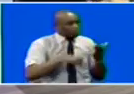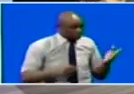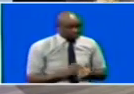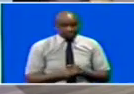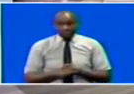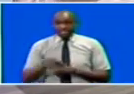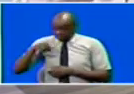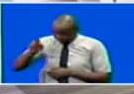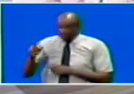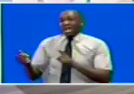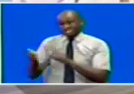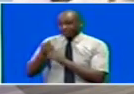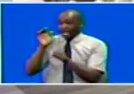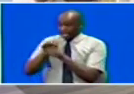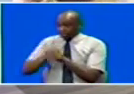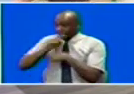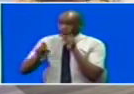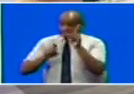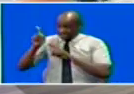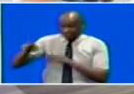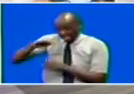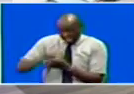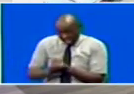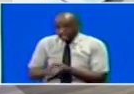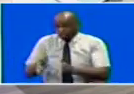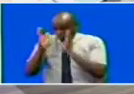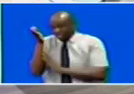I think quite some milestones have been done with regards to the transport sector.